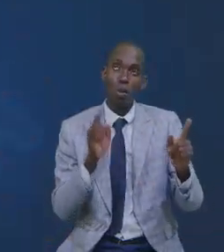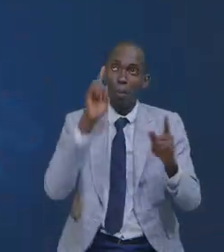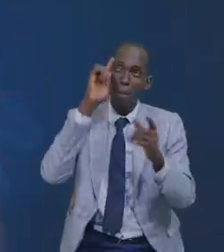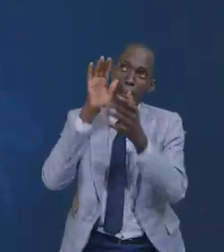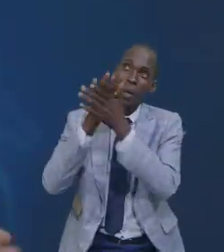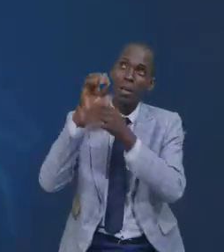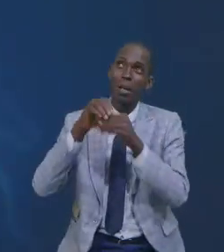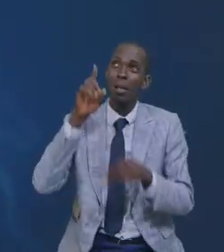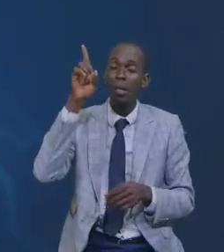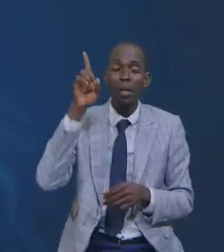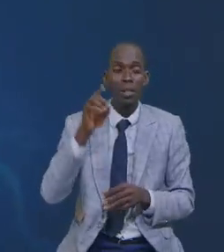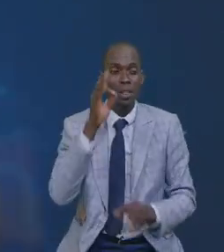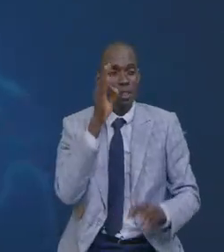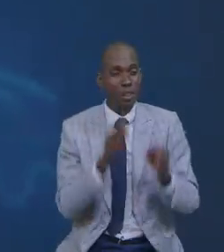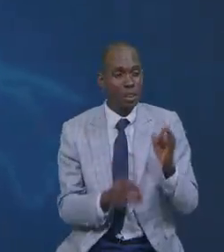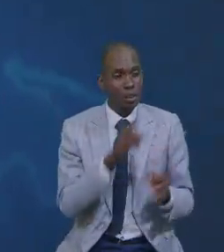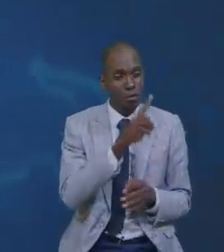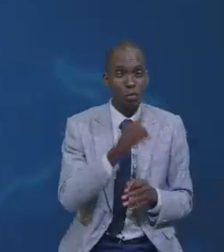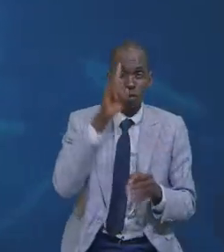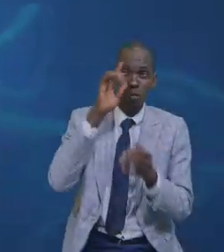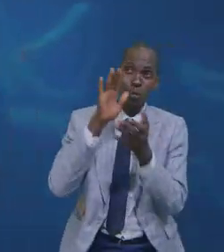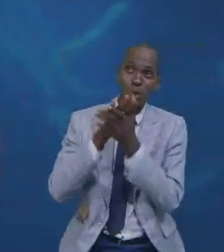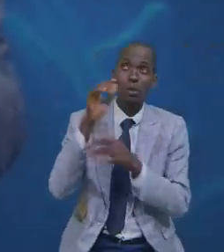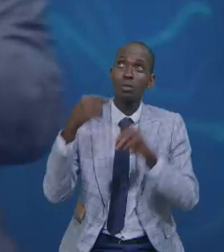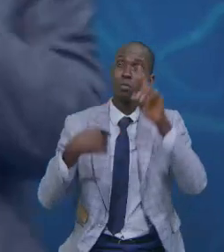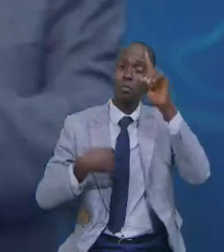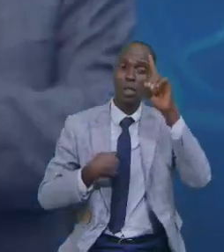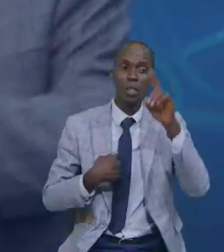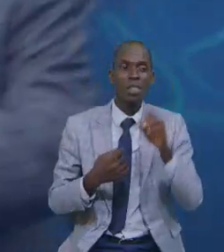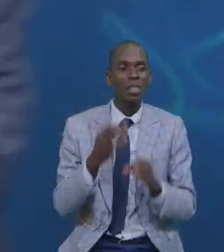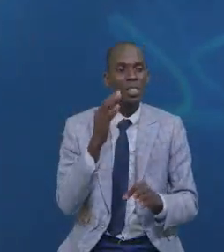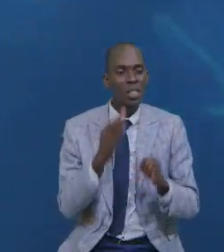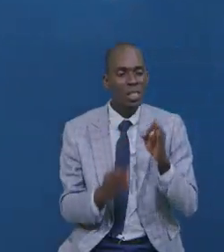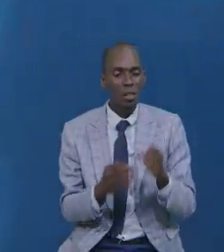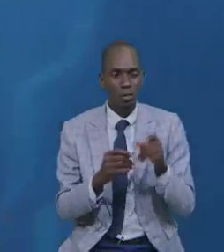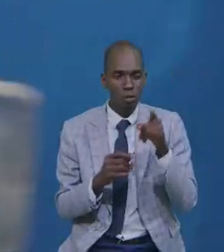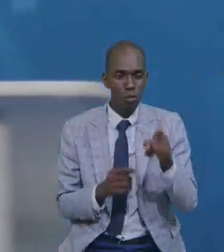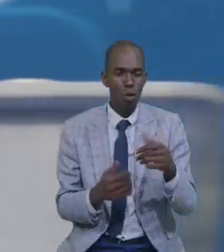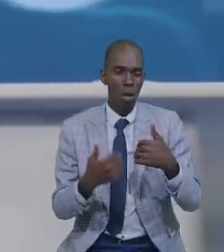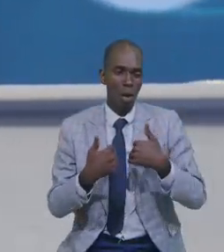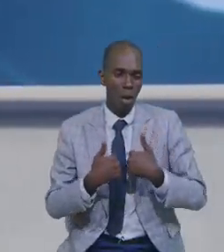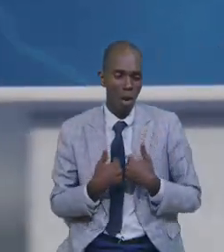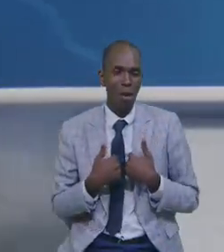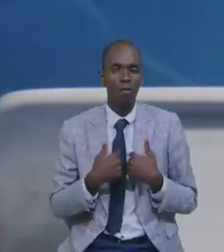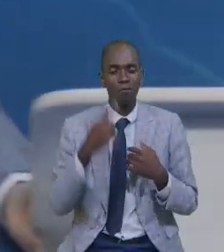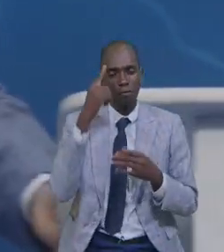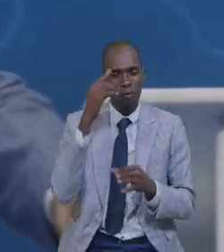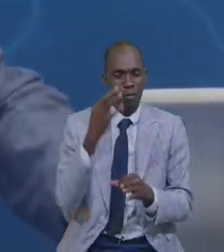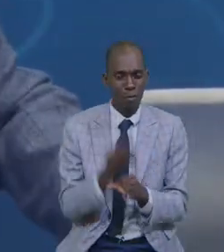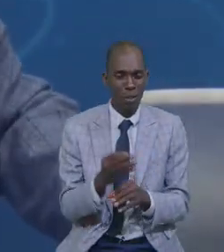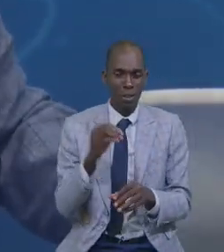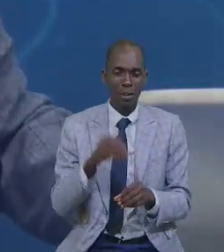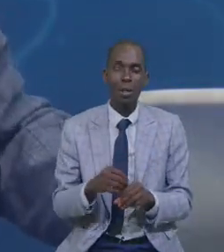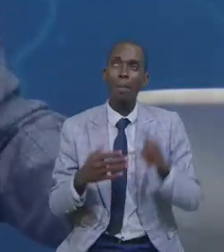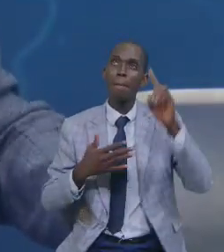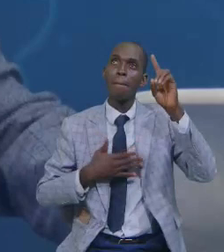you trust me, if you have faith in my faithfulness, if